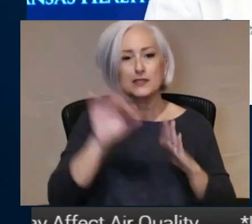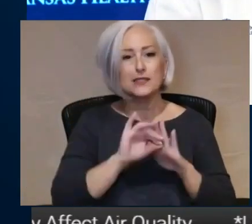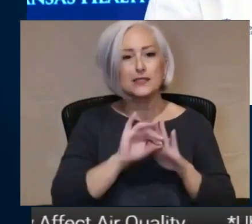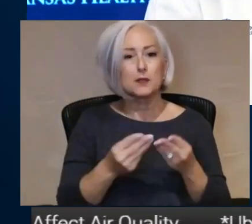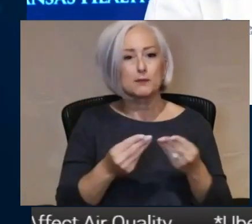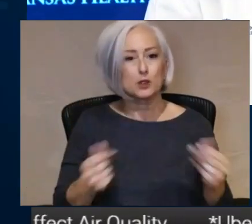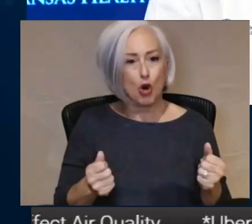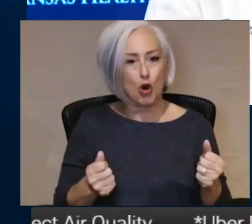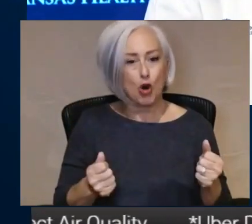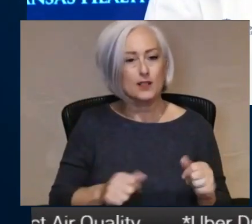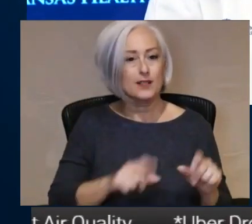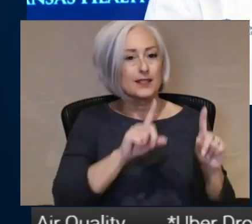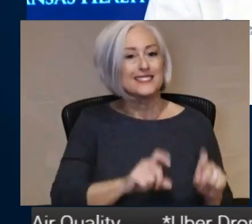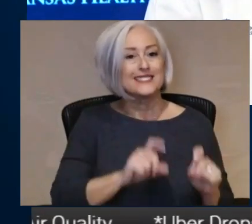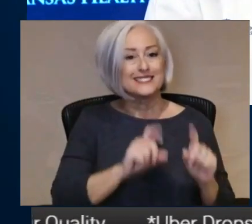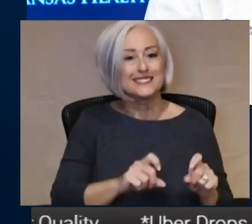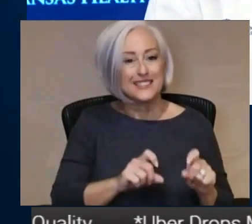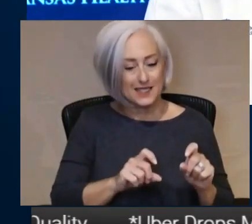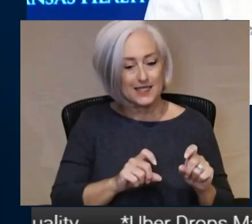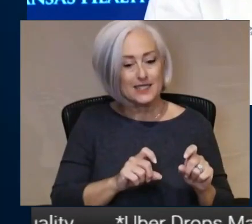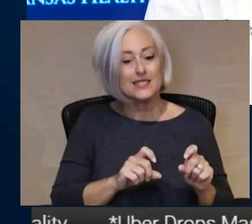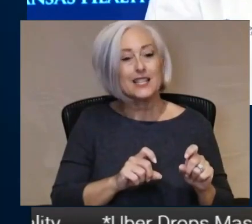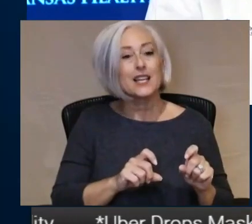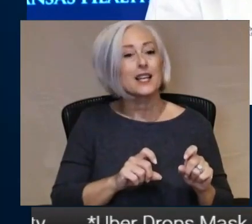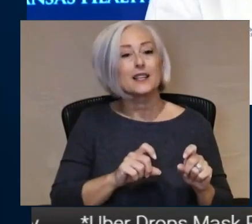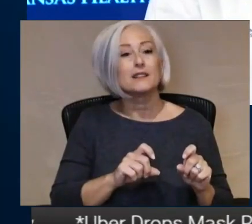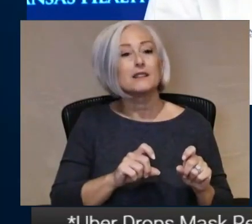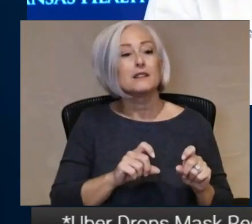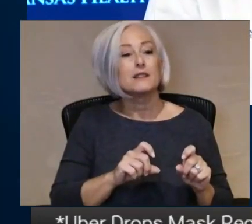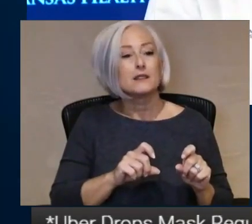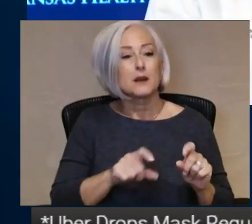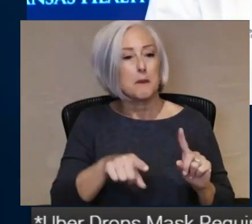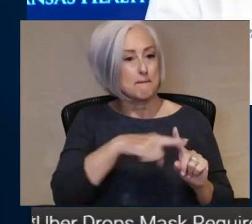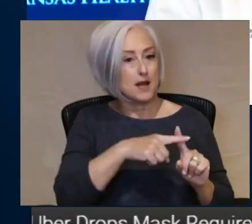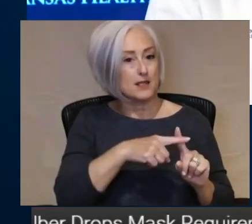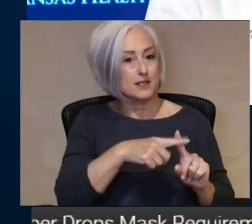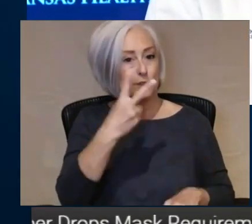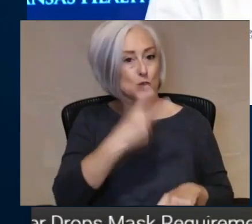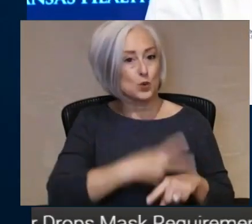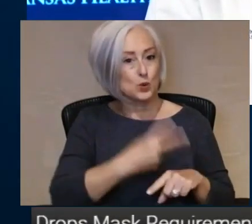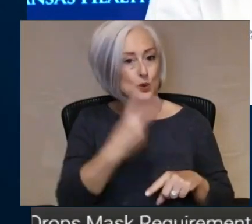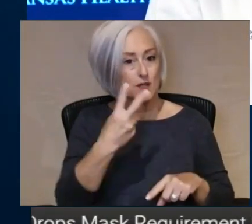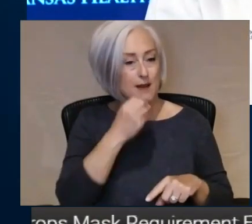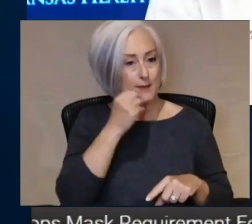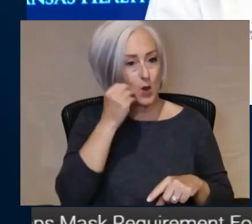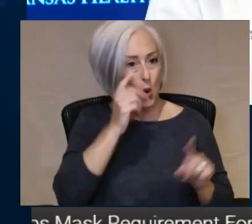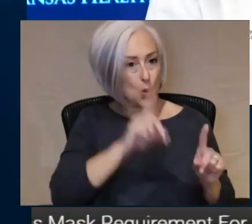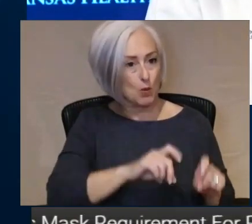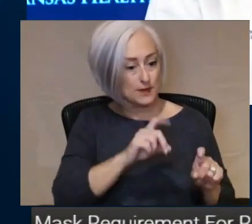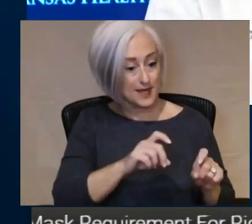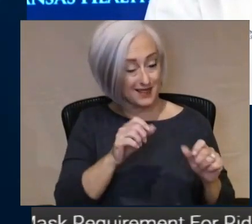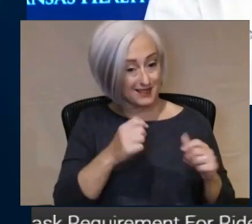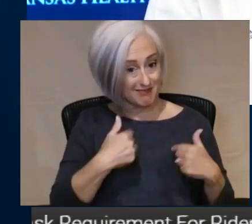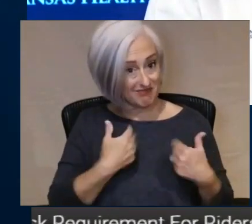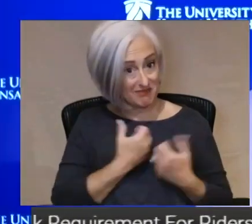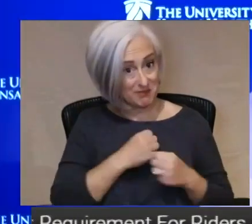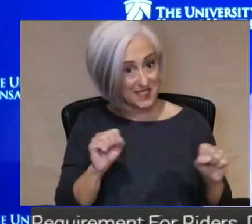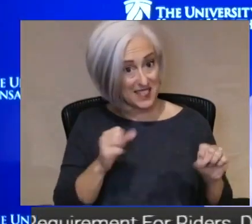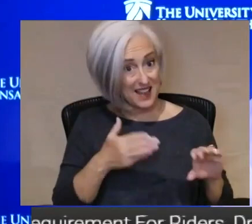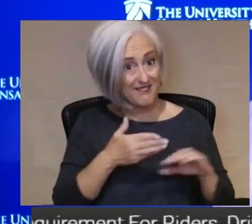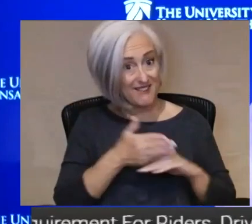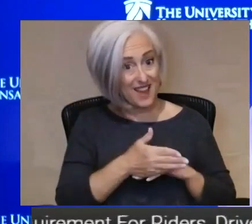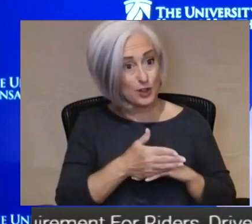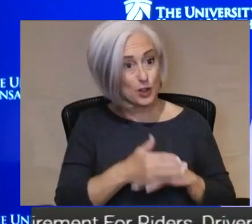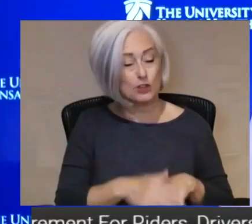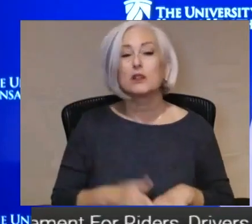Am I safe to end my isolation today, day 6? No symptoms. Good question. Hawk, what do you think? Yeah, so after testing positive, we would